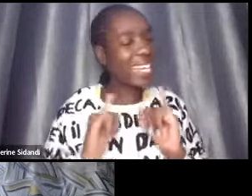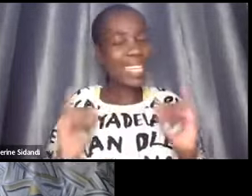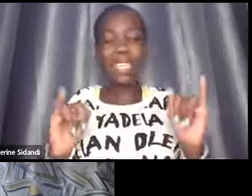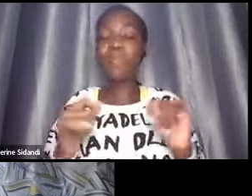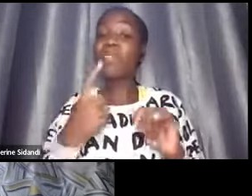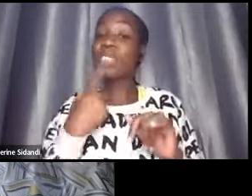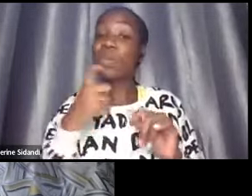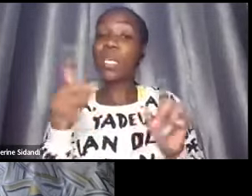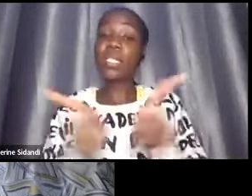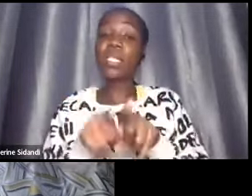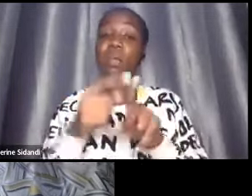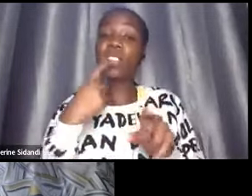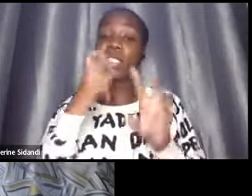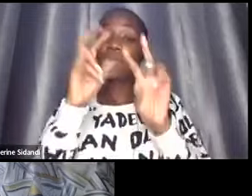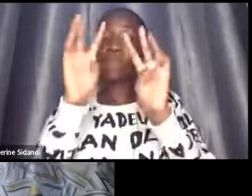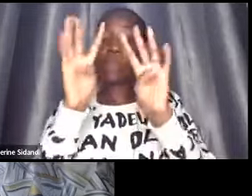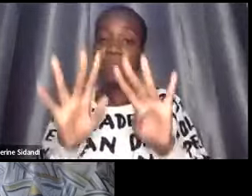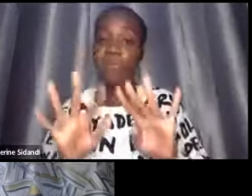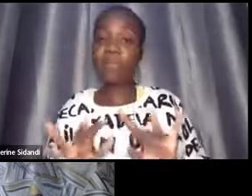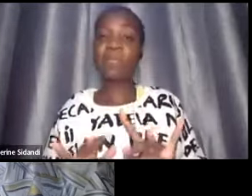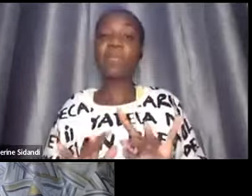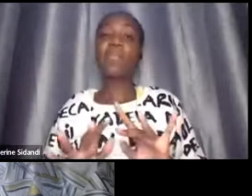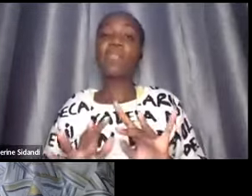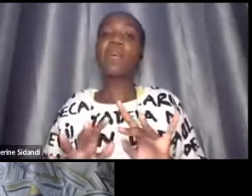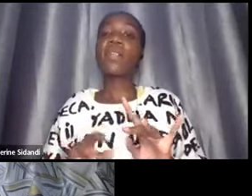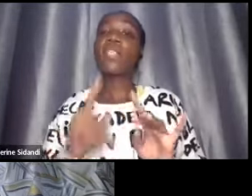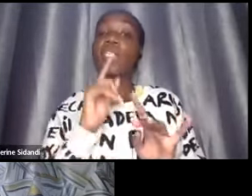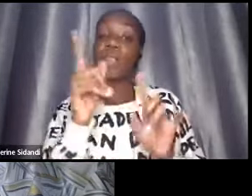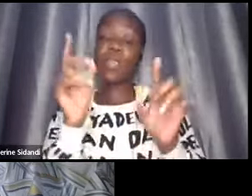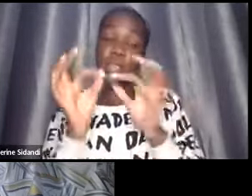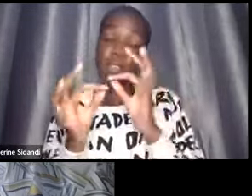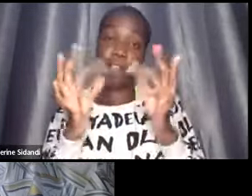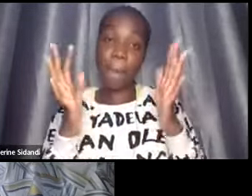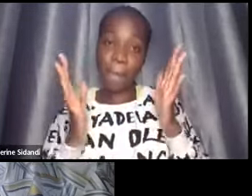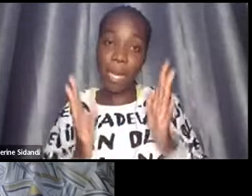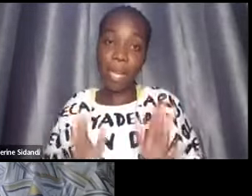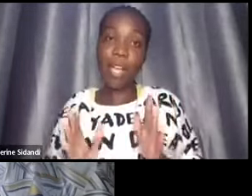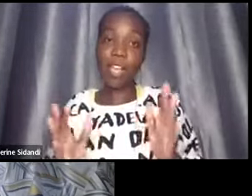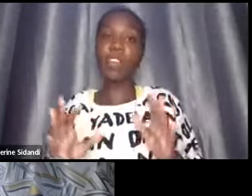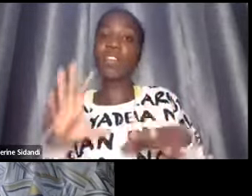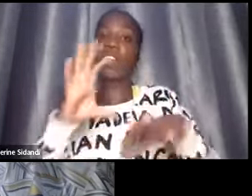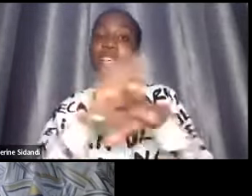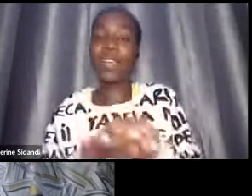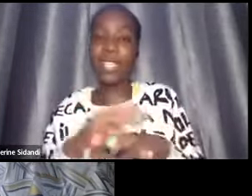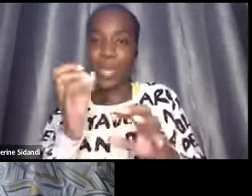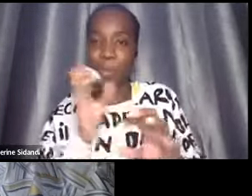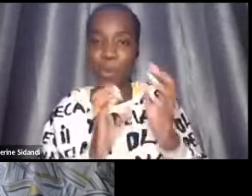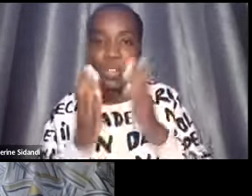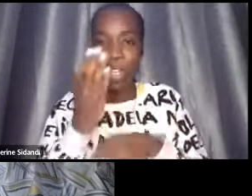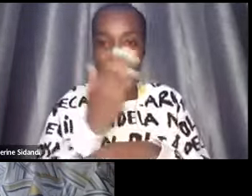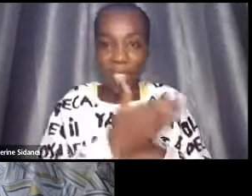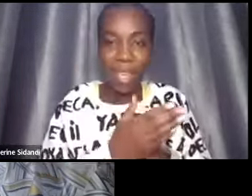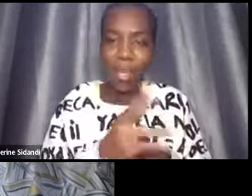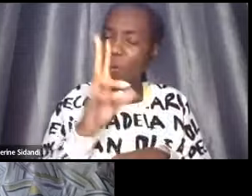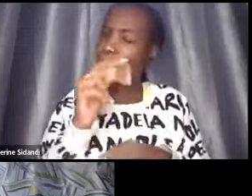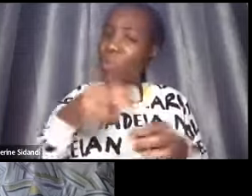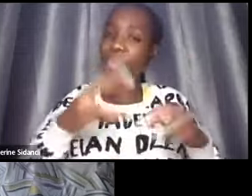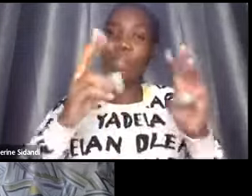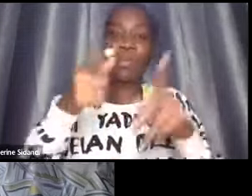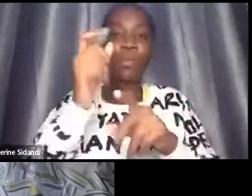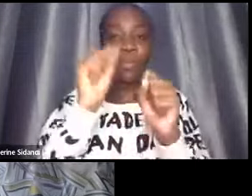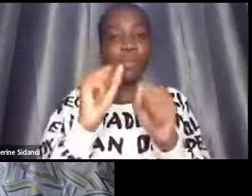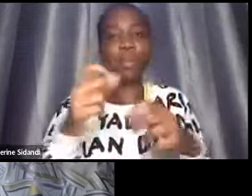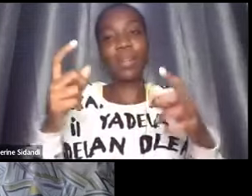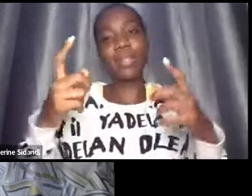snow. So long as a person has got accumulated emotions in them, there is no way you are going to expect them to be reasonable.